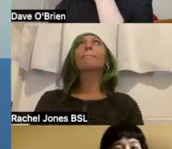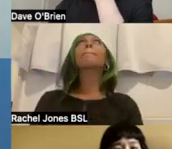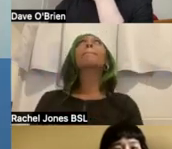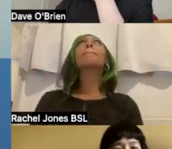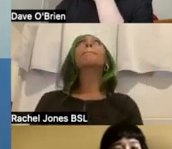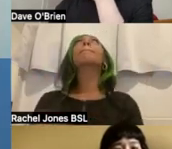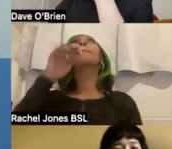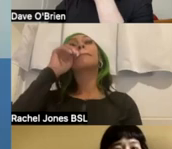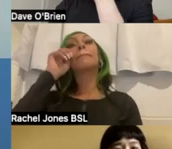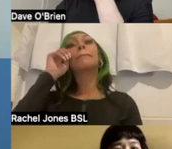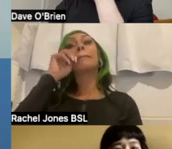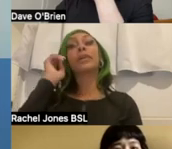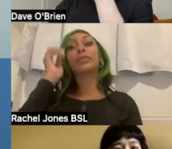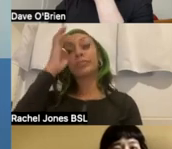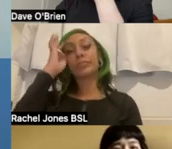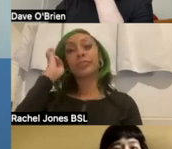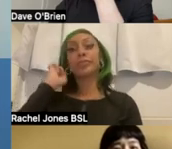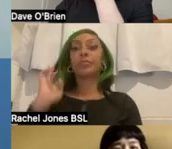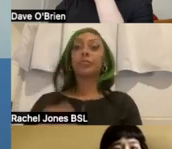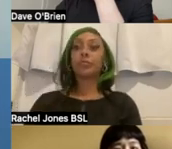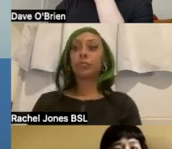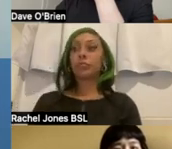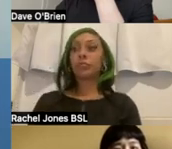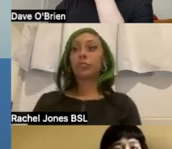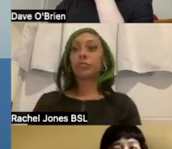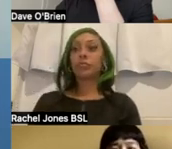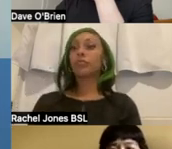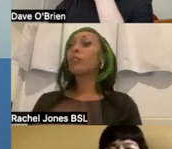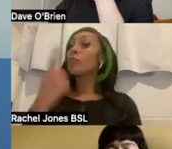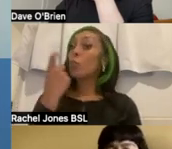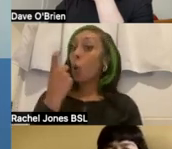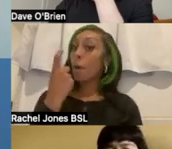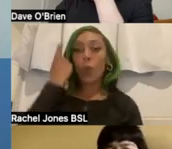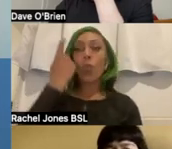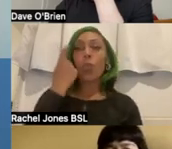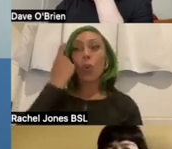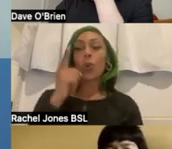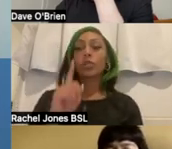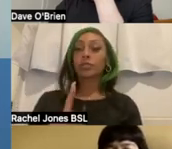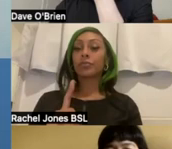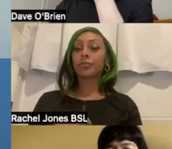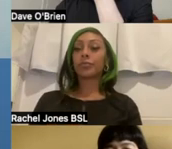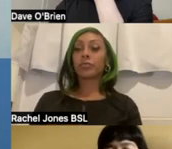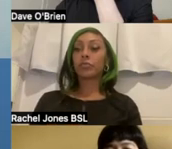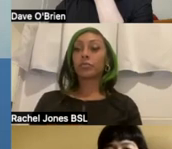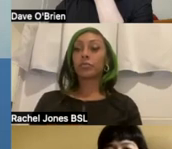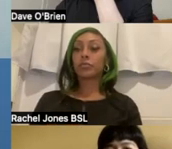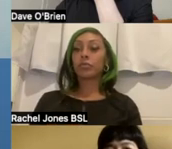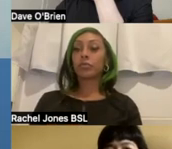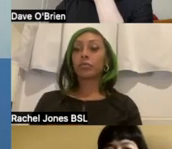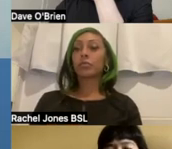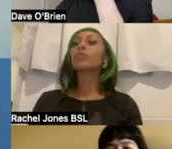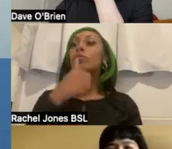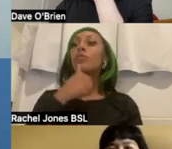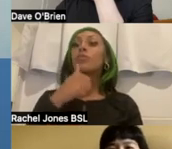One more thought is to use the academic institutions' resources